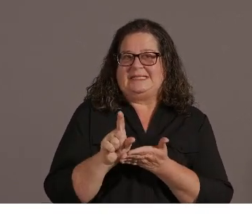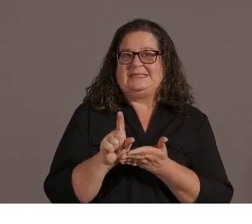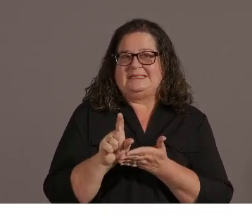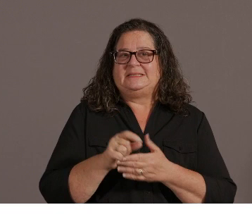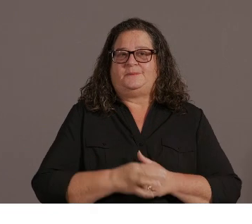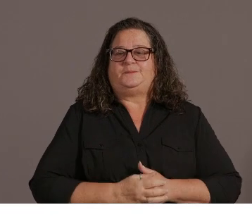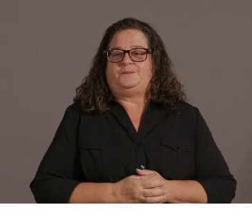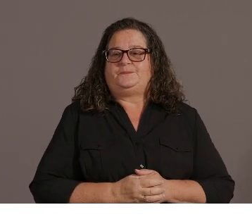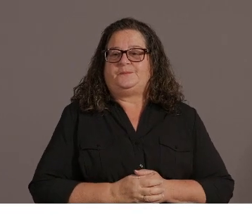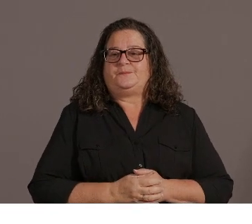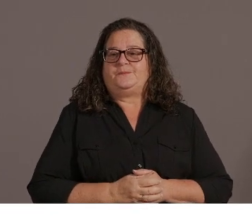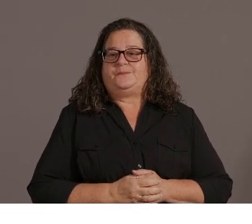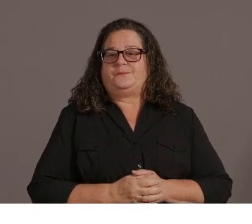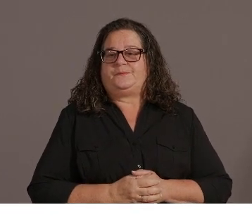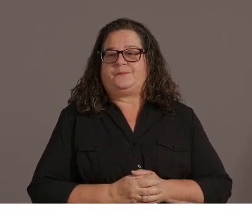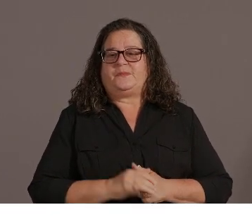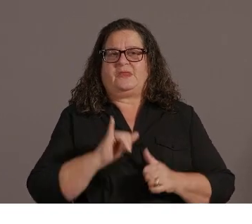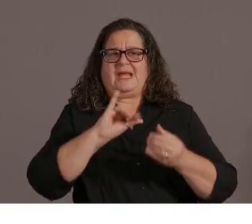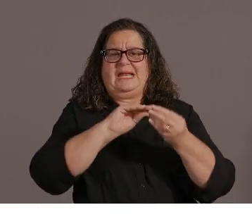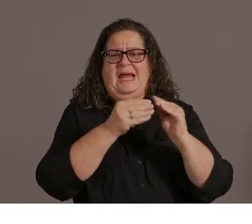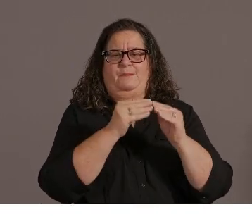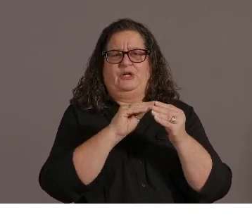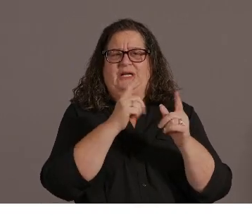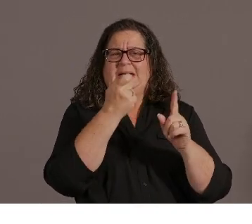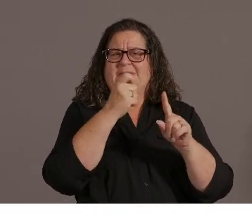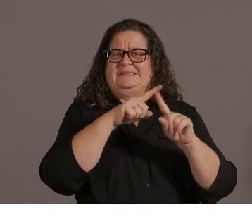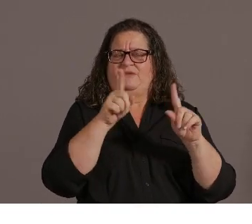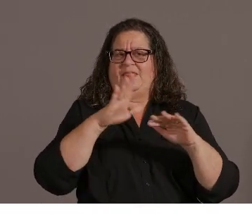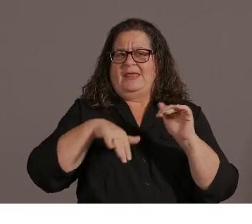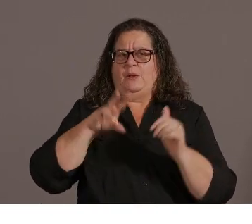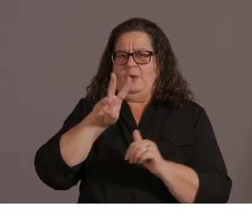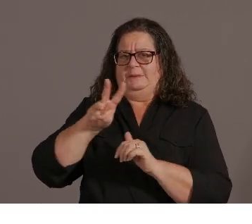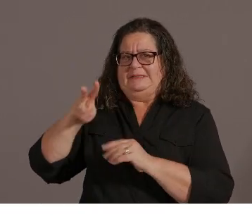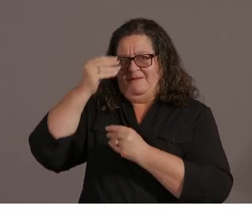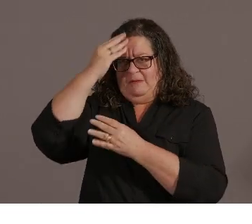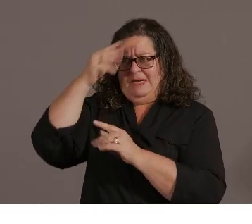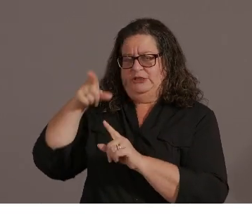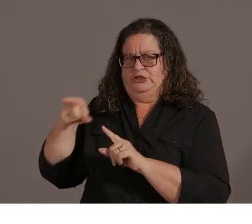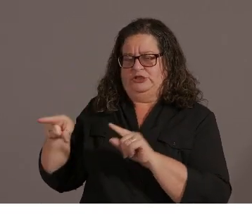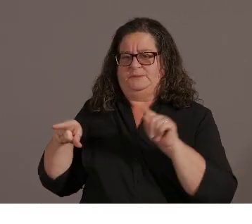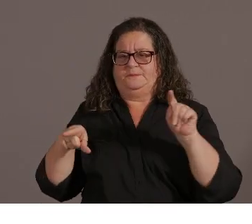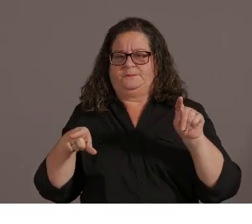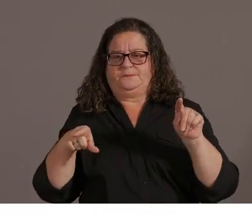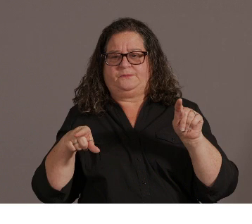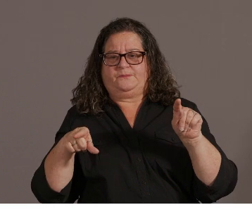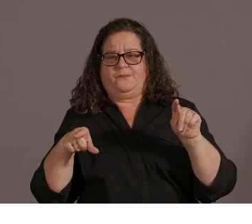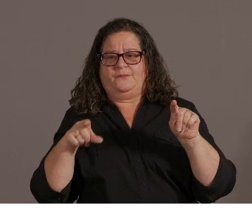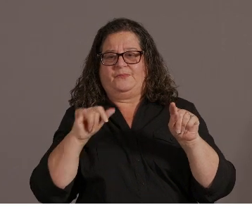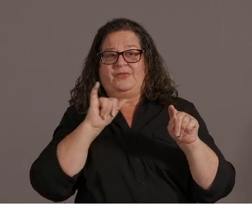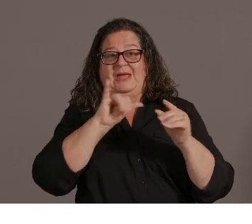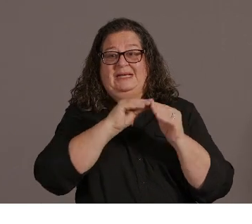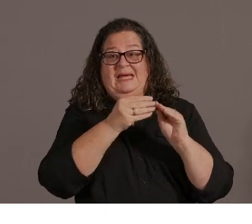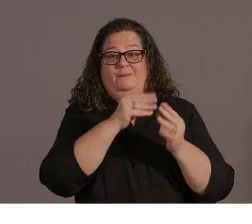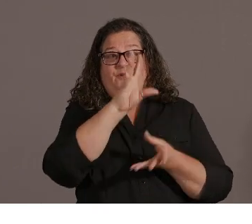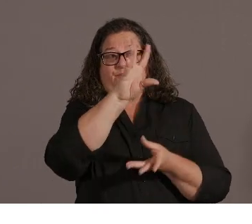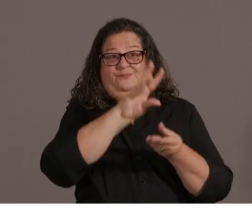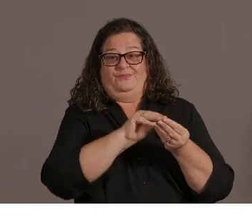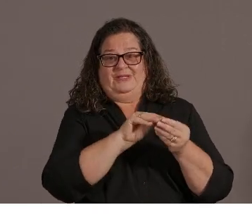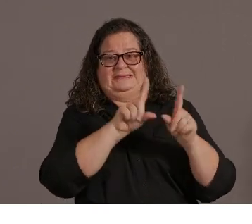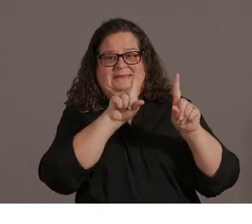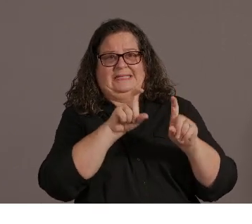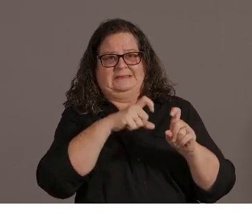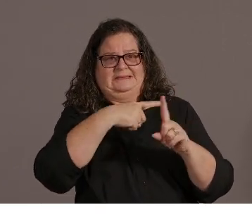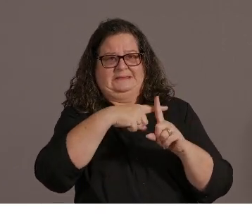than what you see on our website. This is the total number of tests performed in Arizona. The dark bars are those that